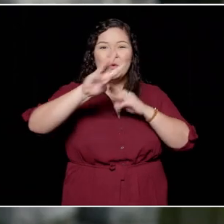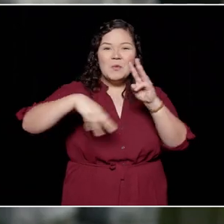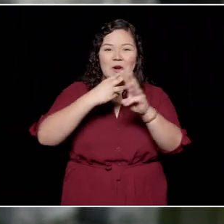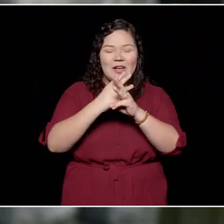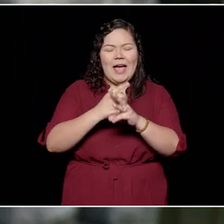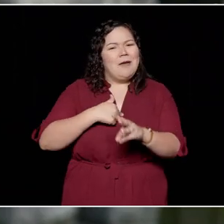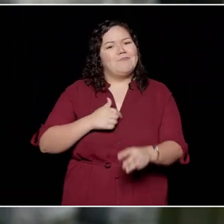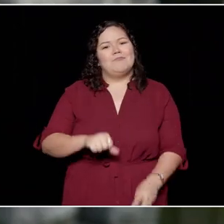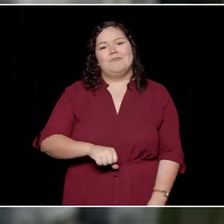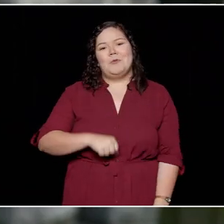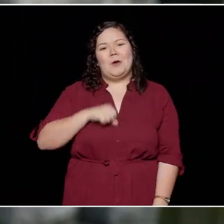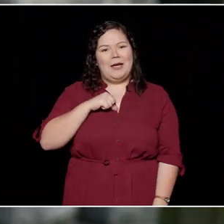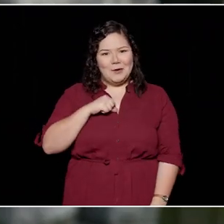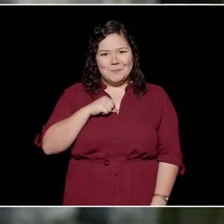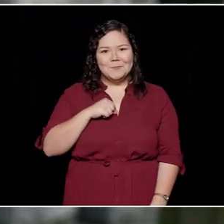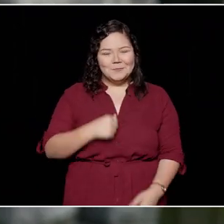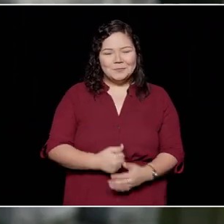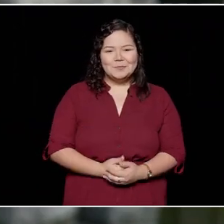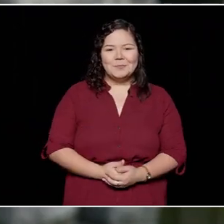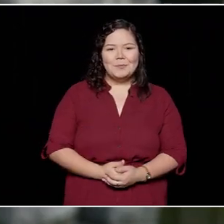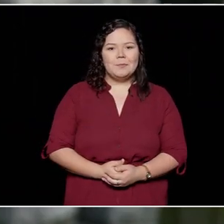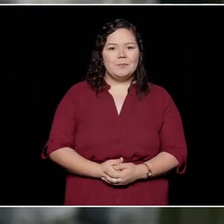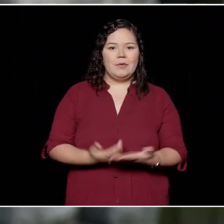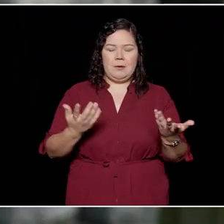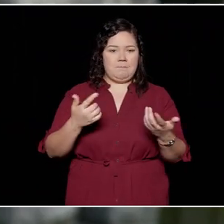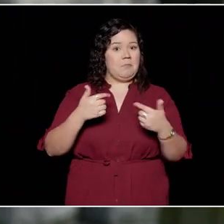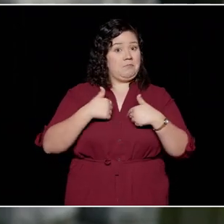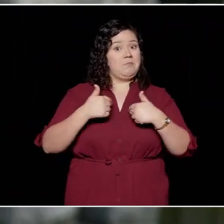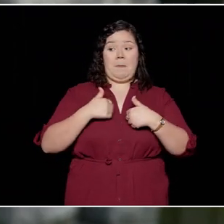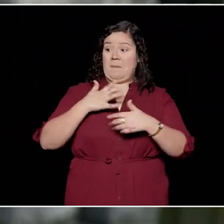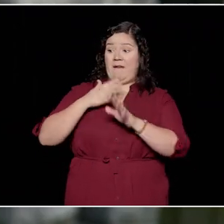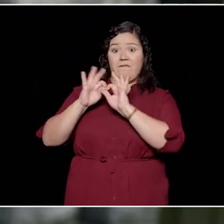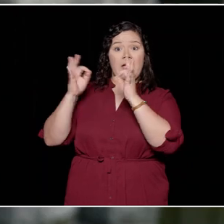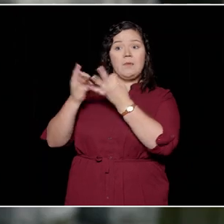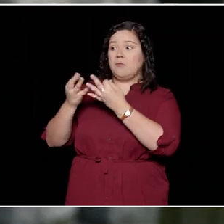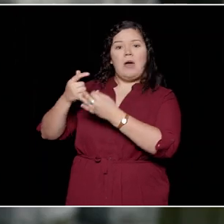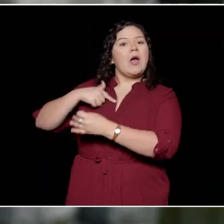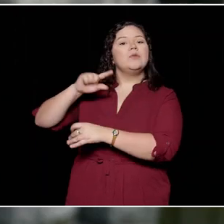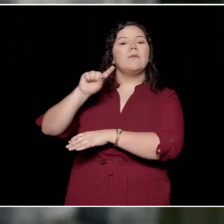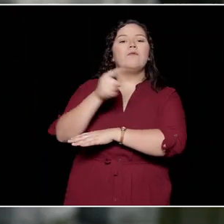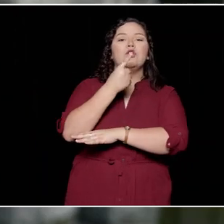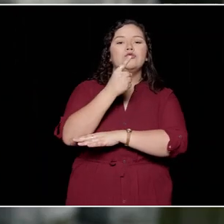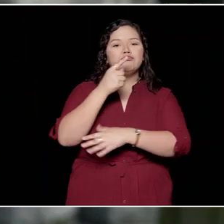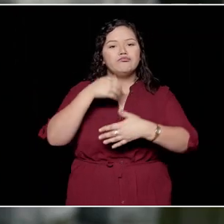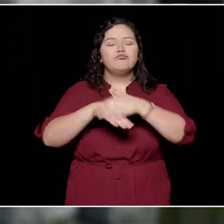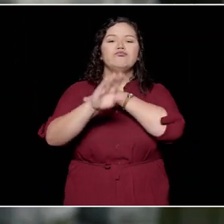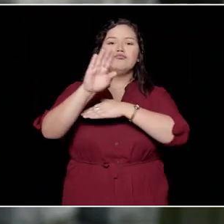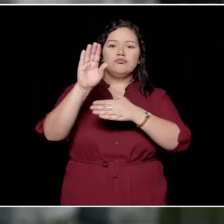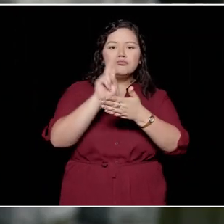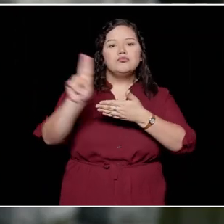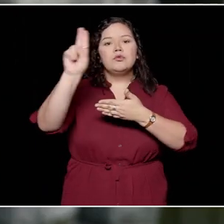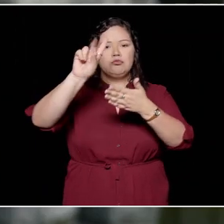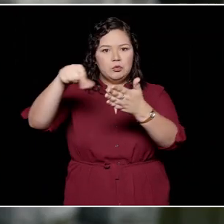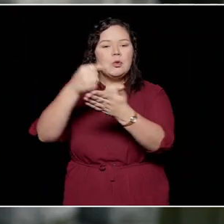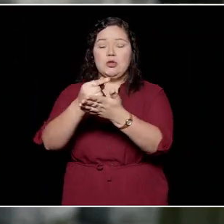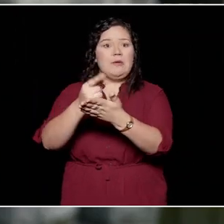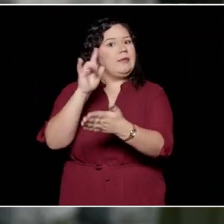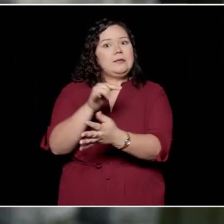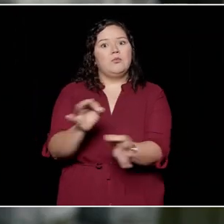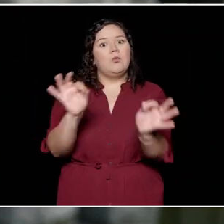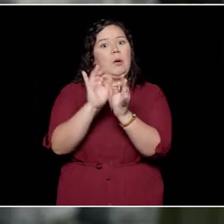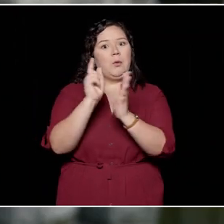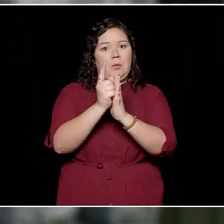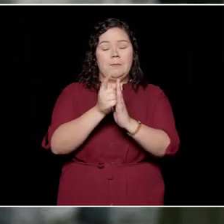so proud of you. As the first person in my family to cross the finish line to graduate from post-secondary, it was a big deal.